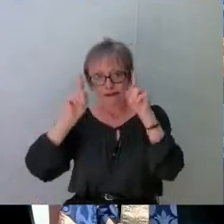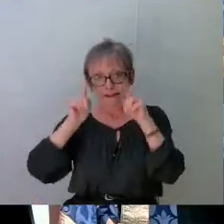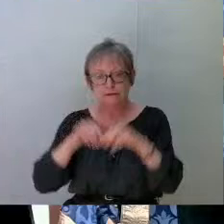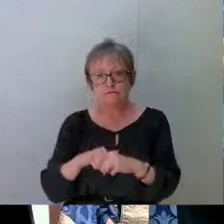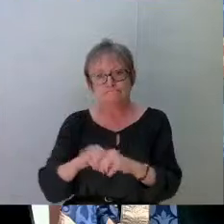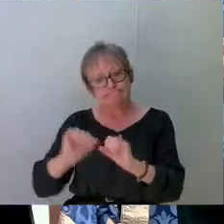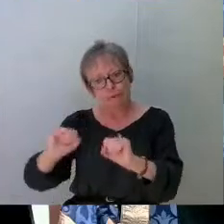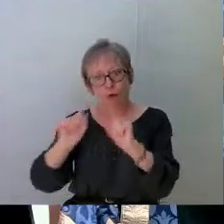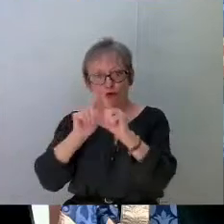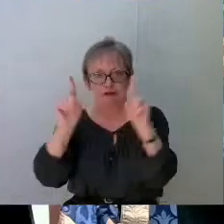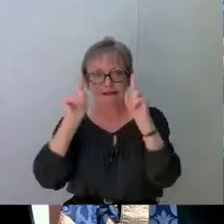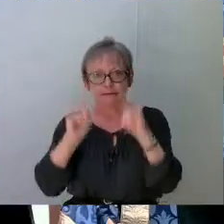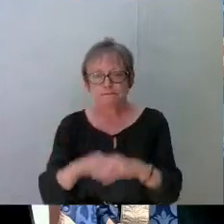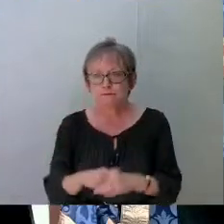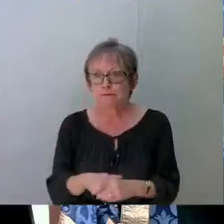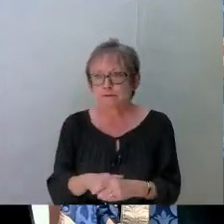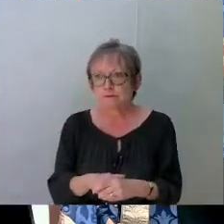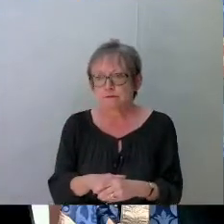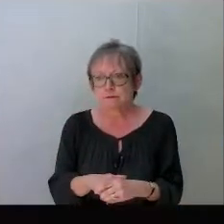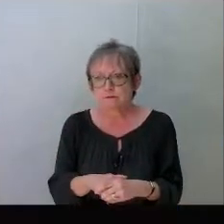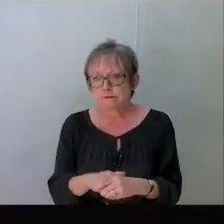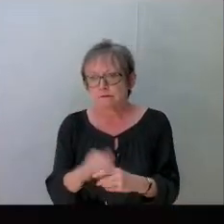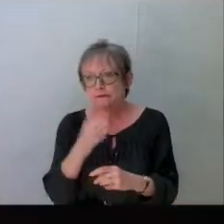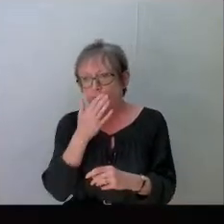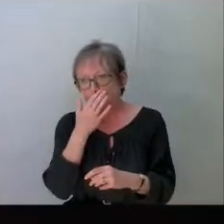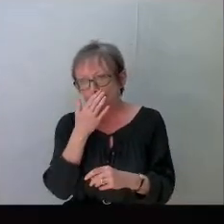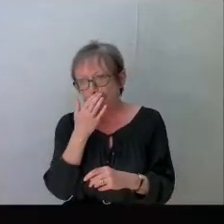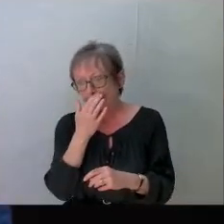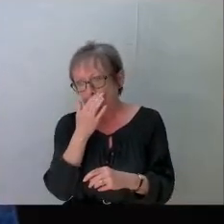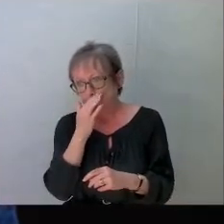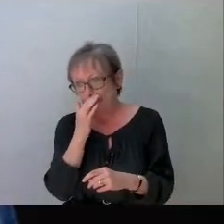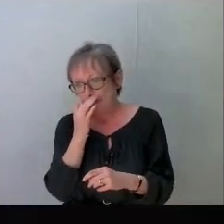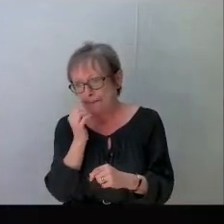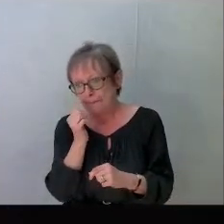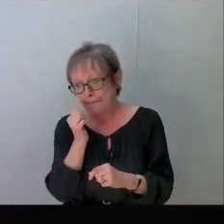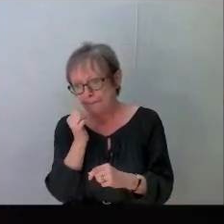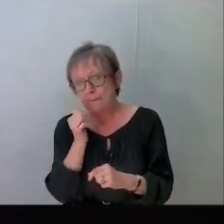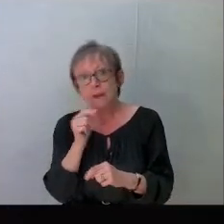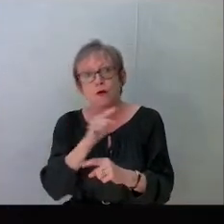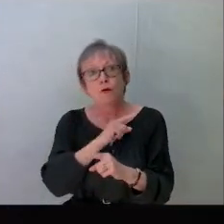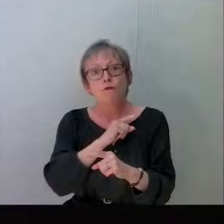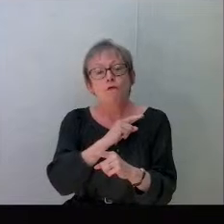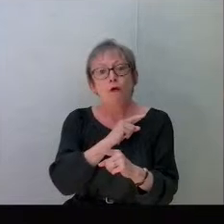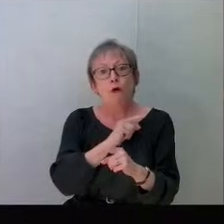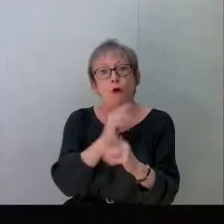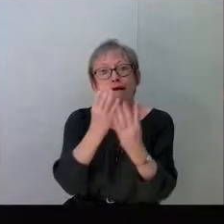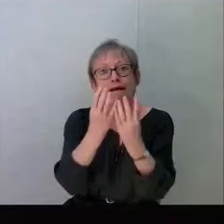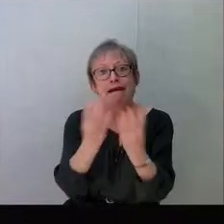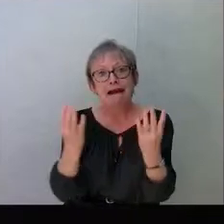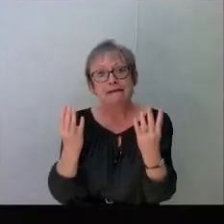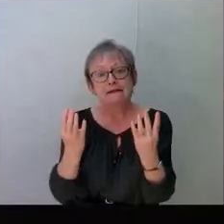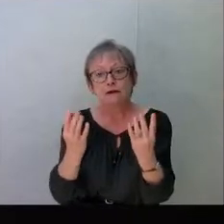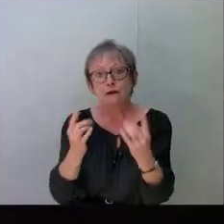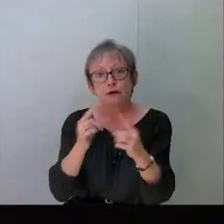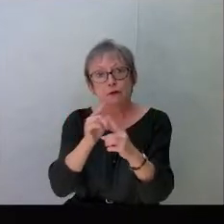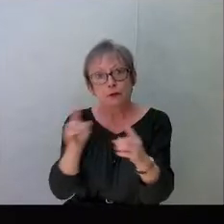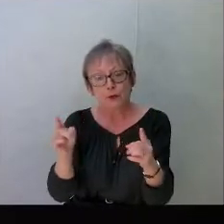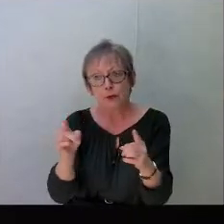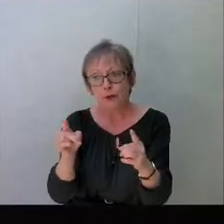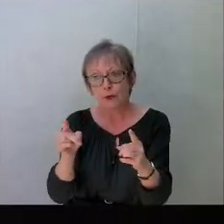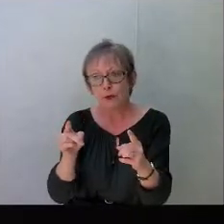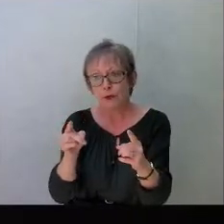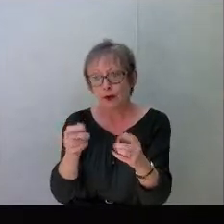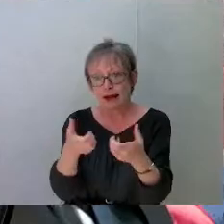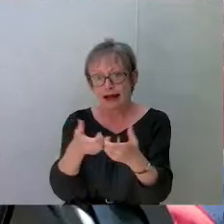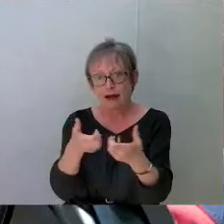your university. And I want to just say a little bit for you, but also for your guests, about the ceremony you're about to participate